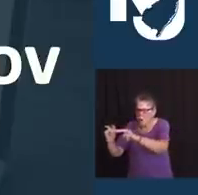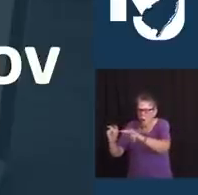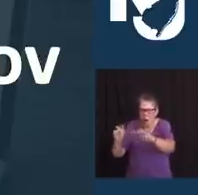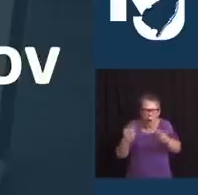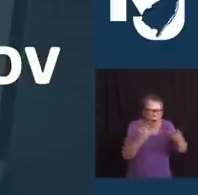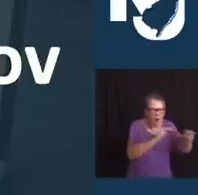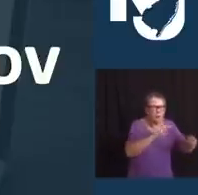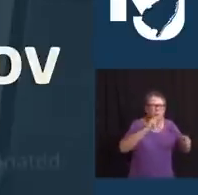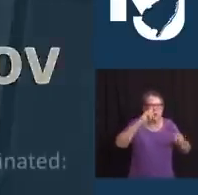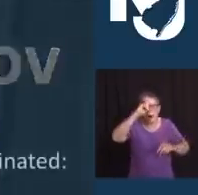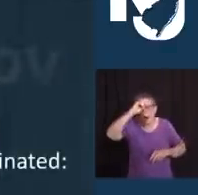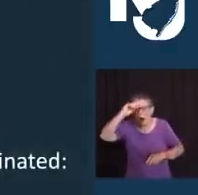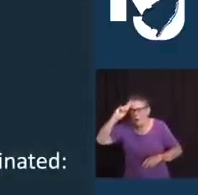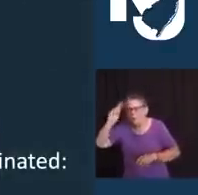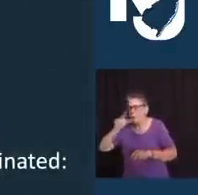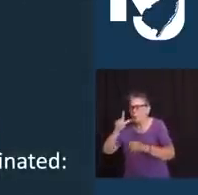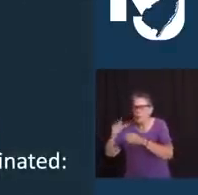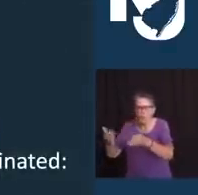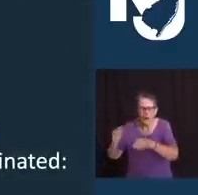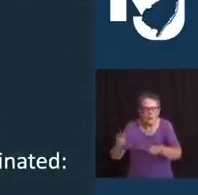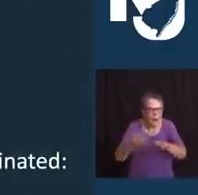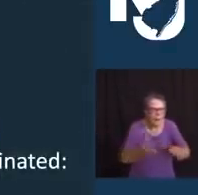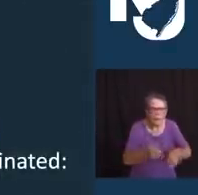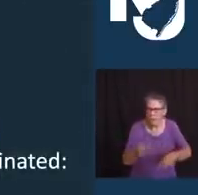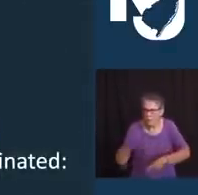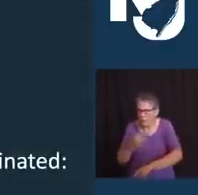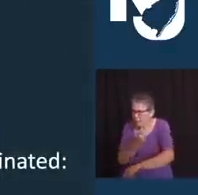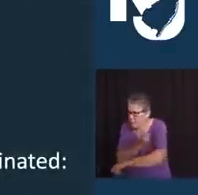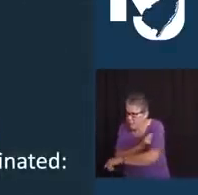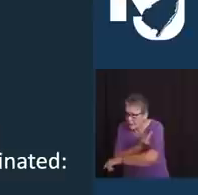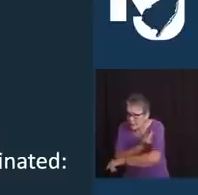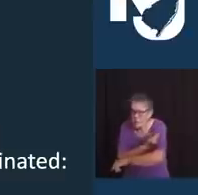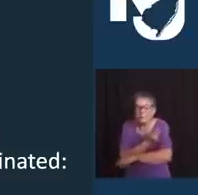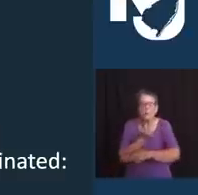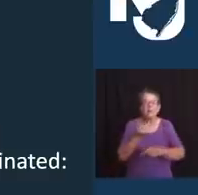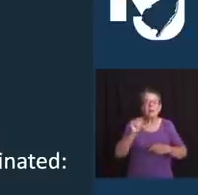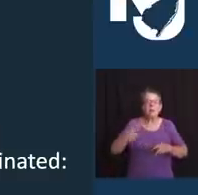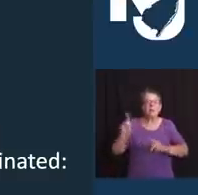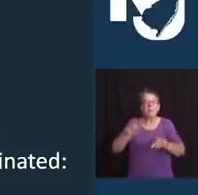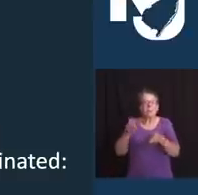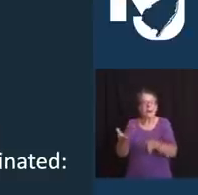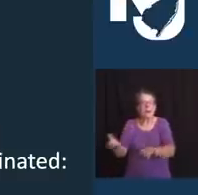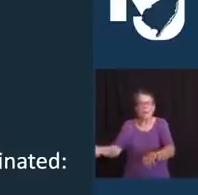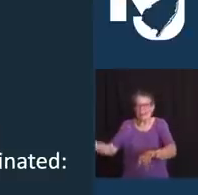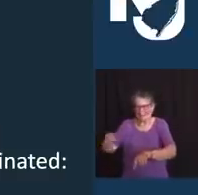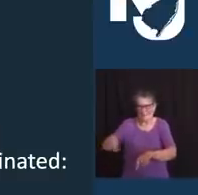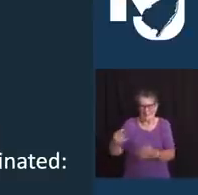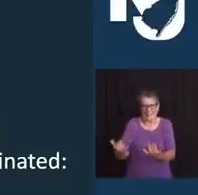further bear this out. Through July 19, there were